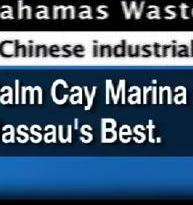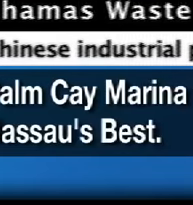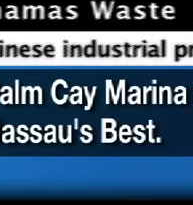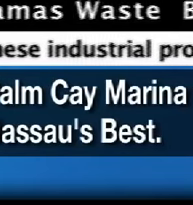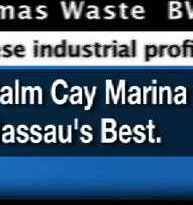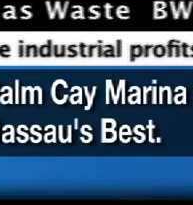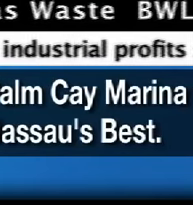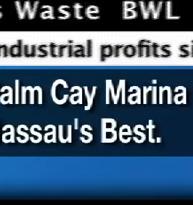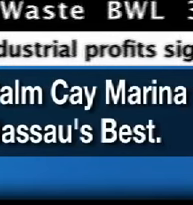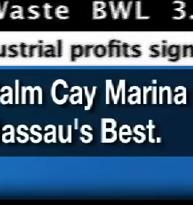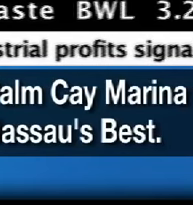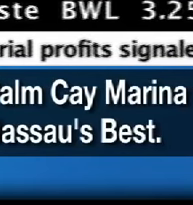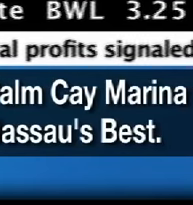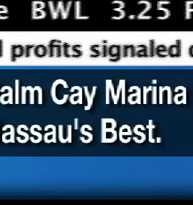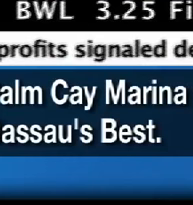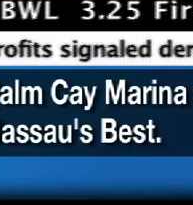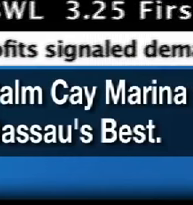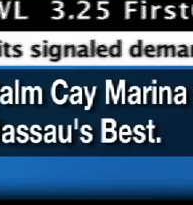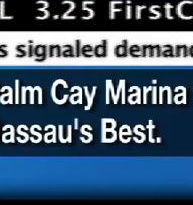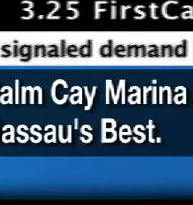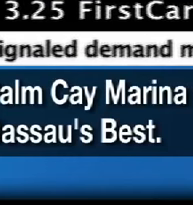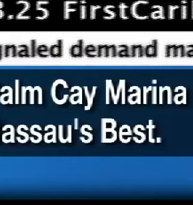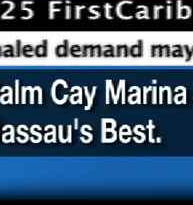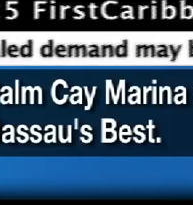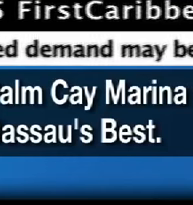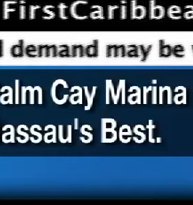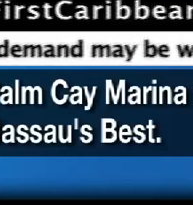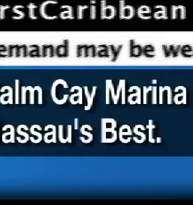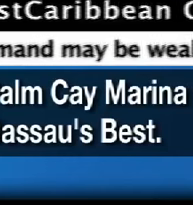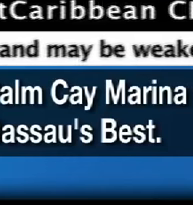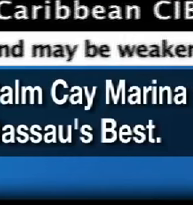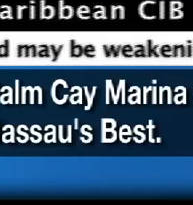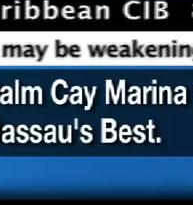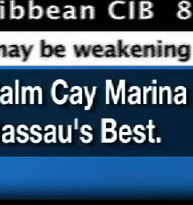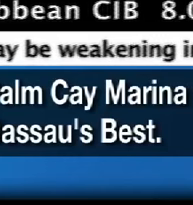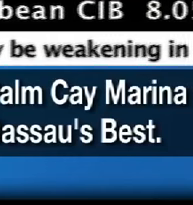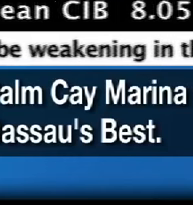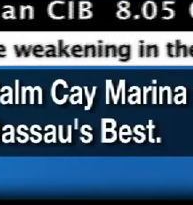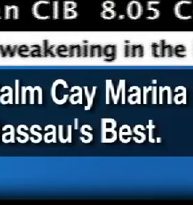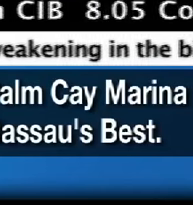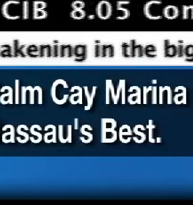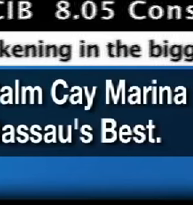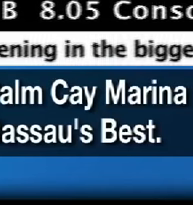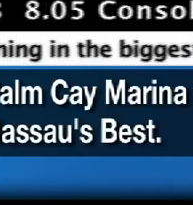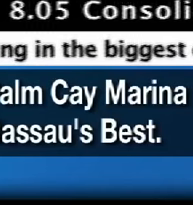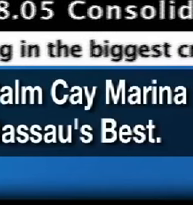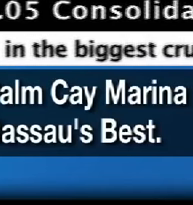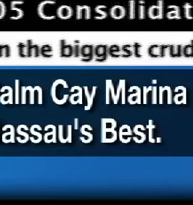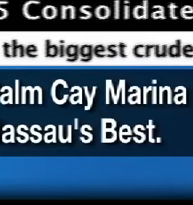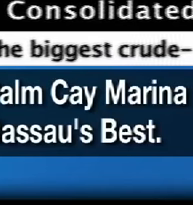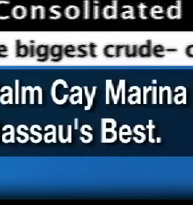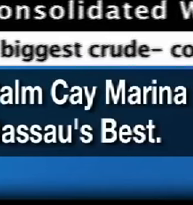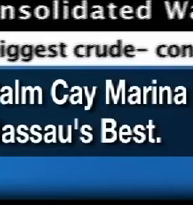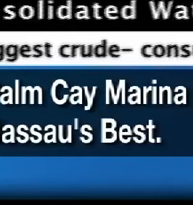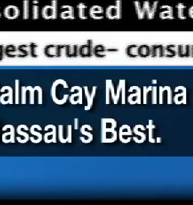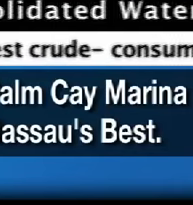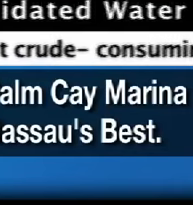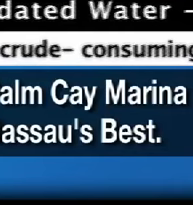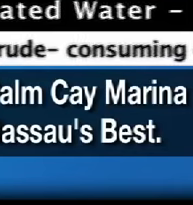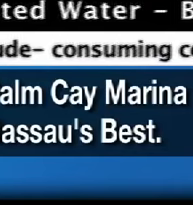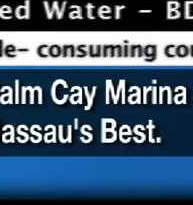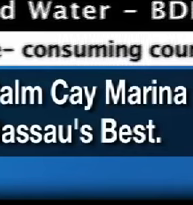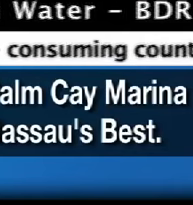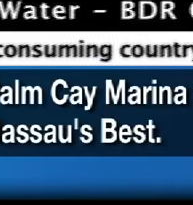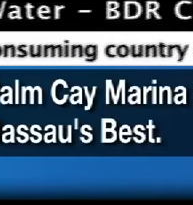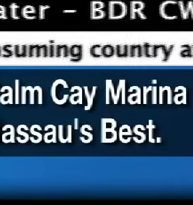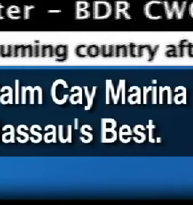New Providence has for the first time been voted the best facility in New Providence. The ranking follows reviews by dozens of